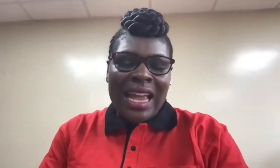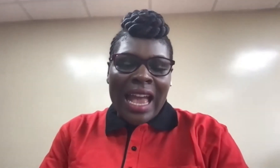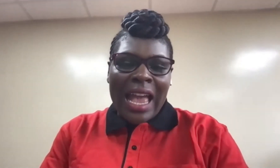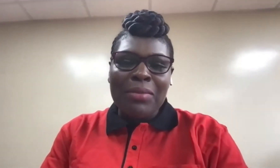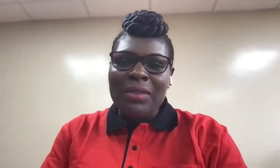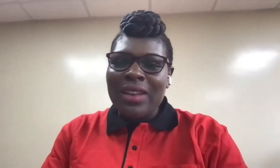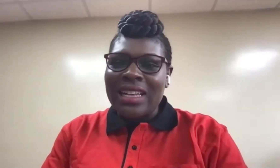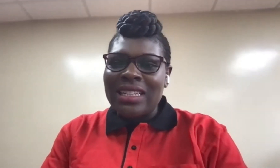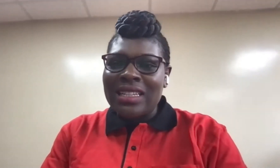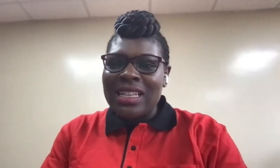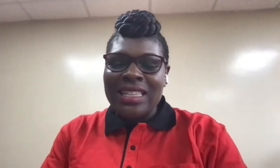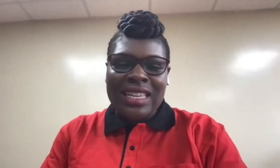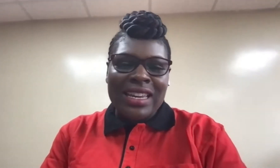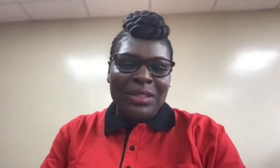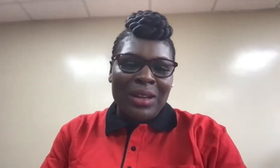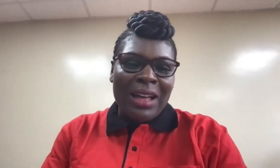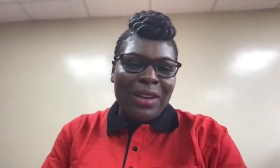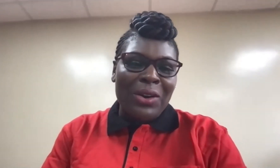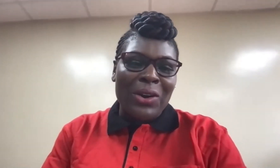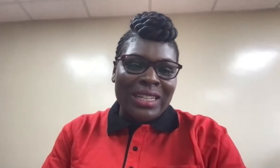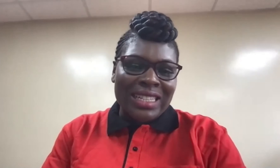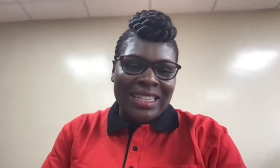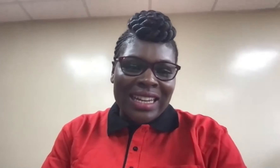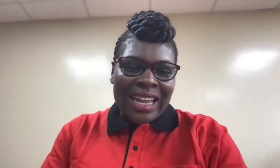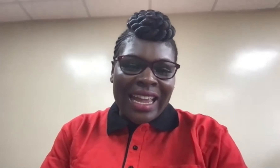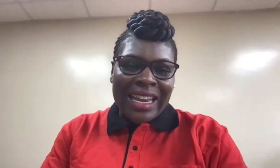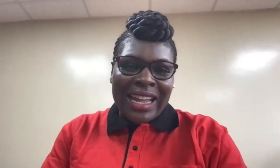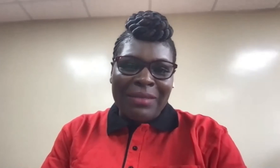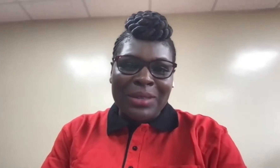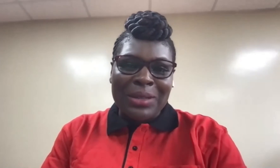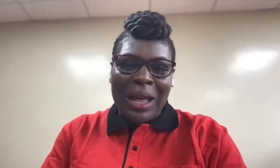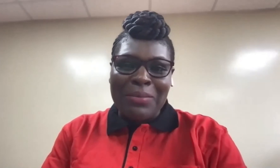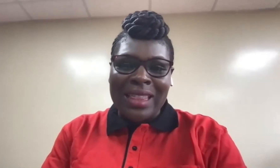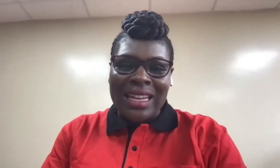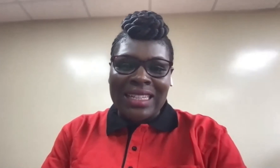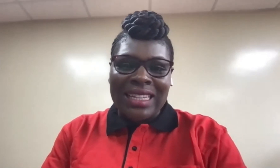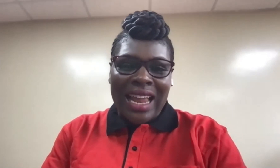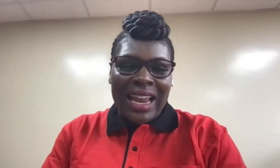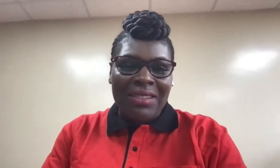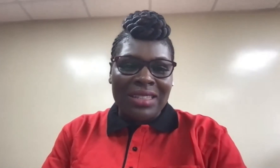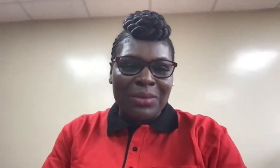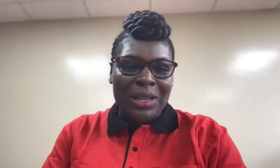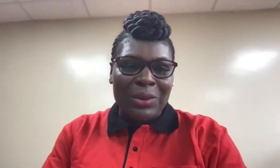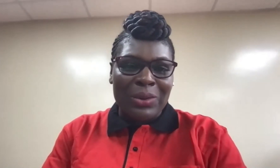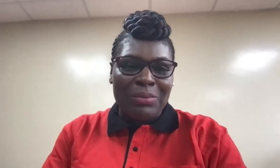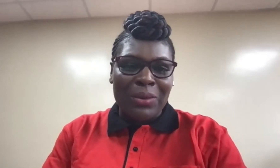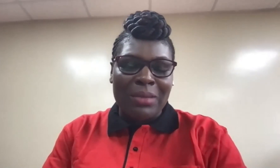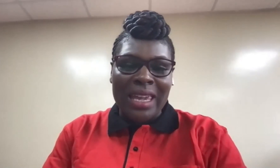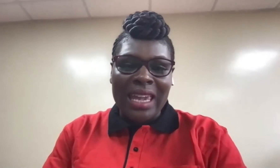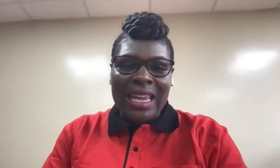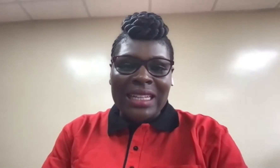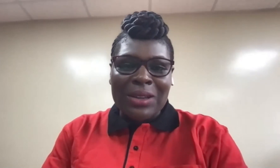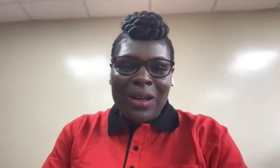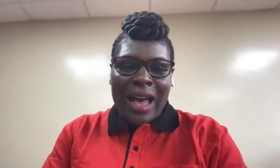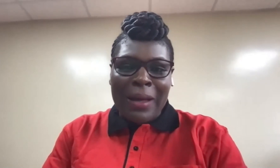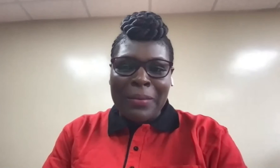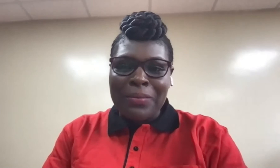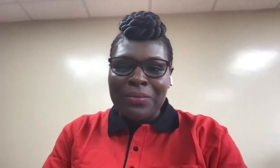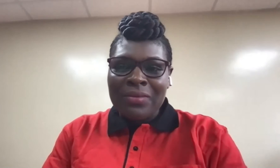event, I am privileged this year to have a co-host, and I'm so happy that I'll have somebody who will be with me.